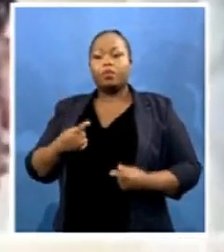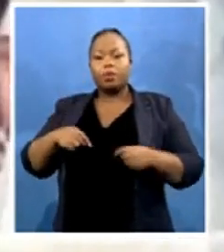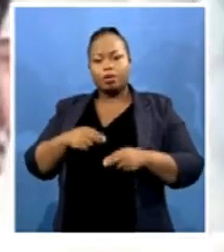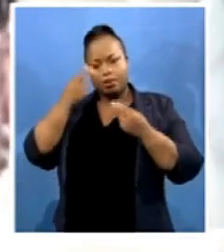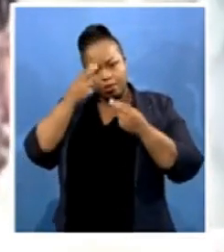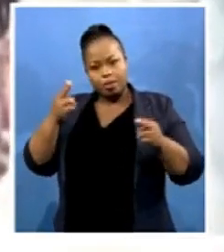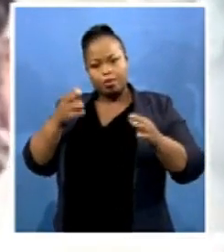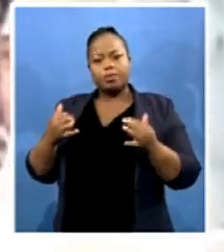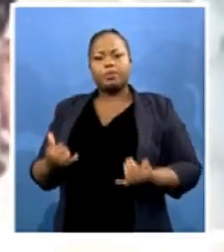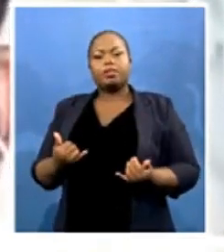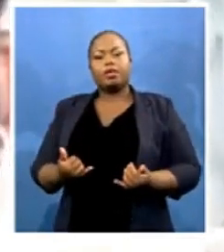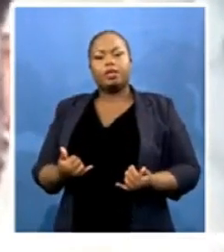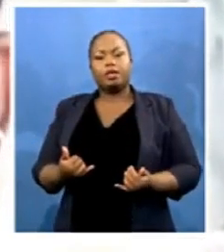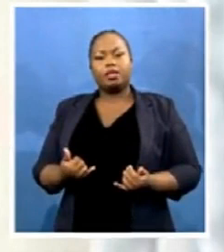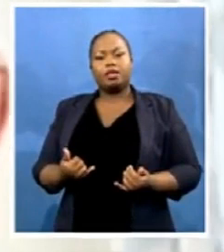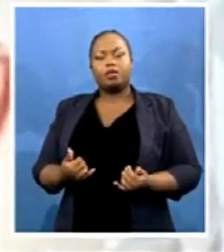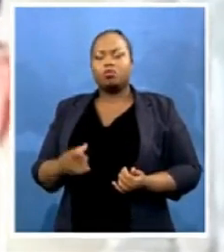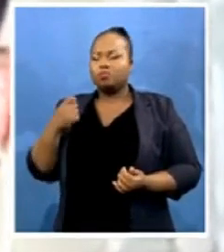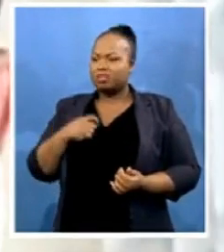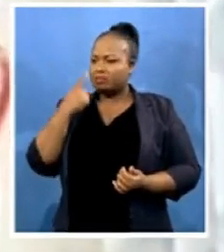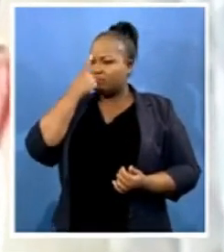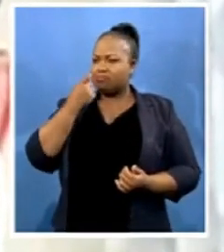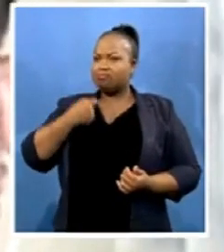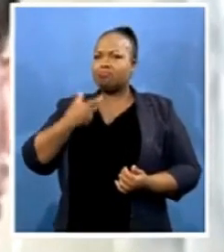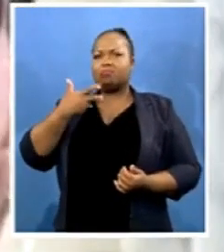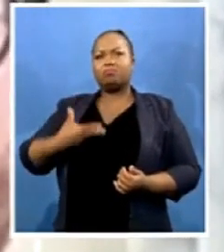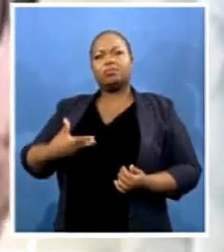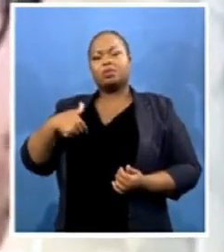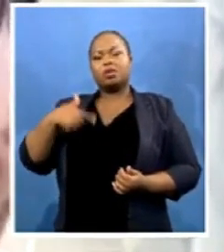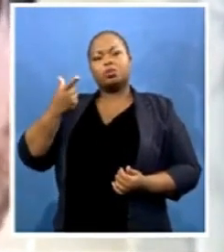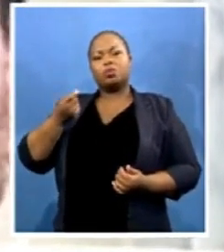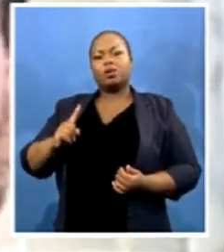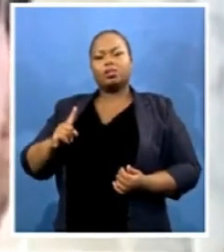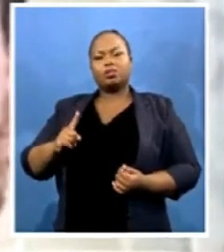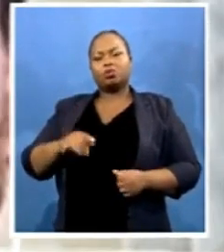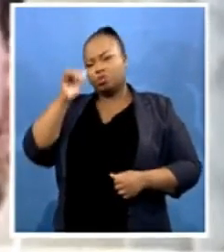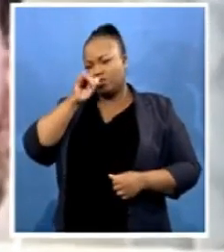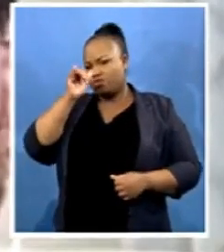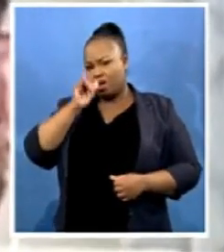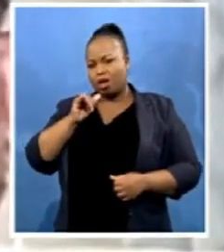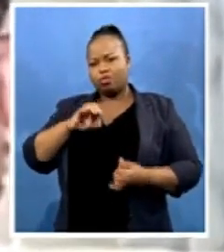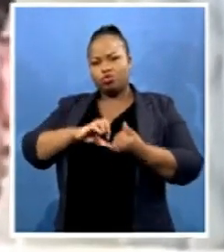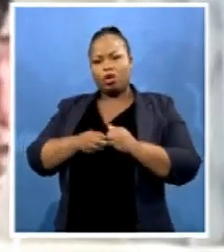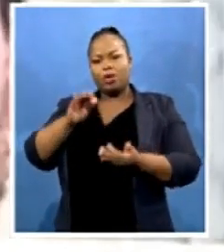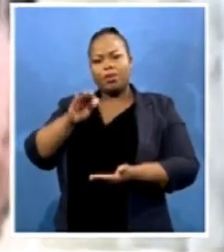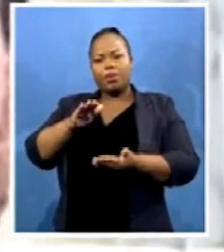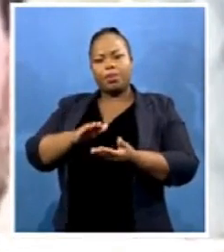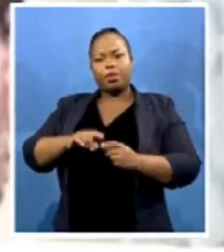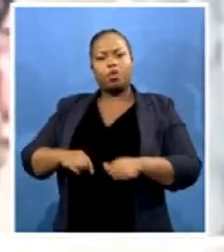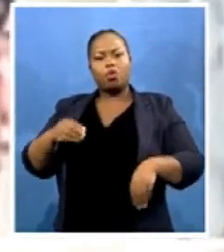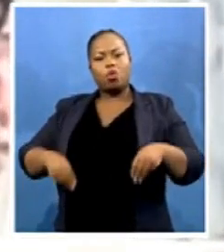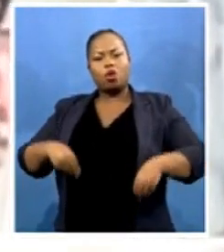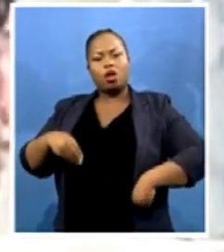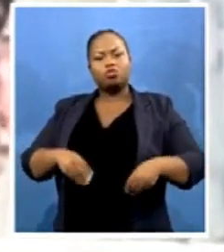ask ourselves, what do we need to do to deal with the crime and corruption? If we cannot even just